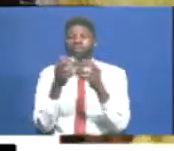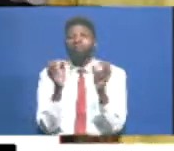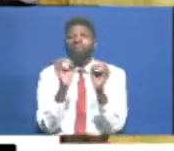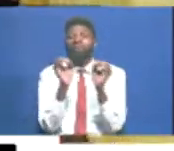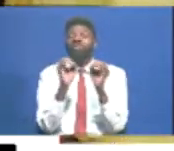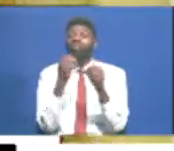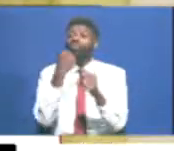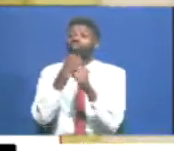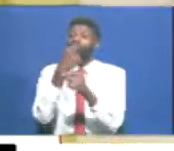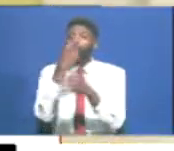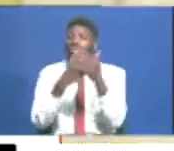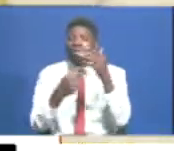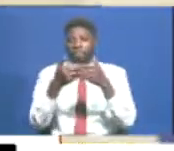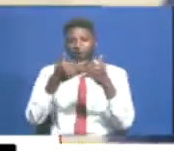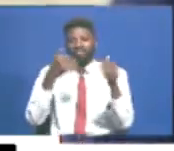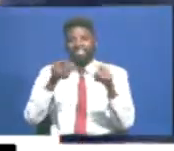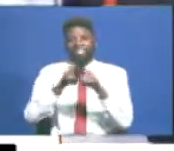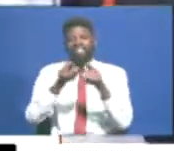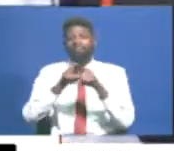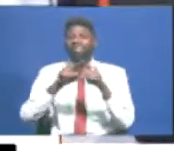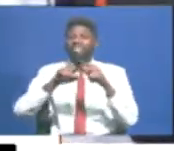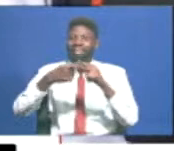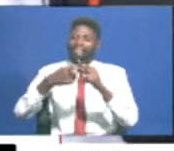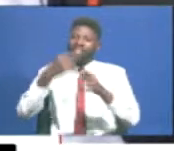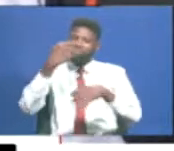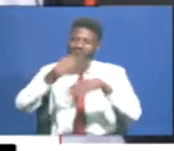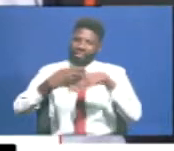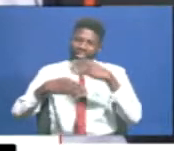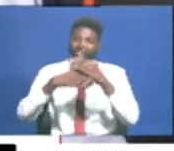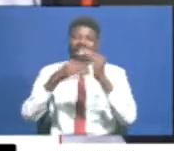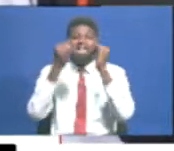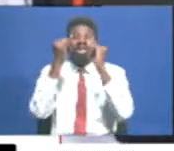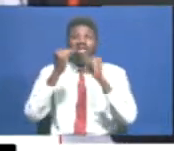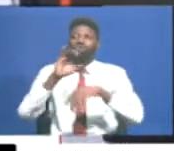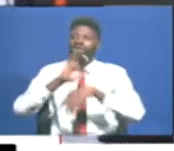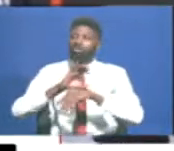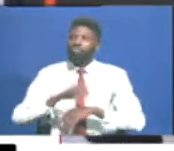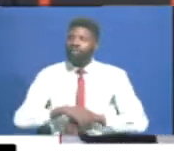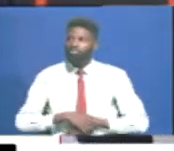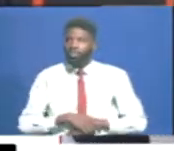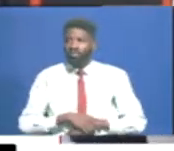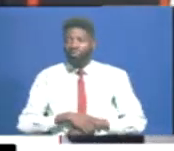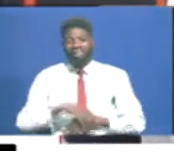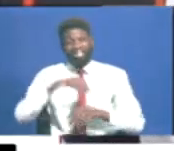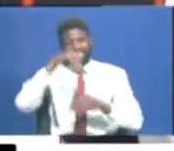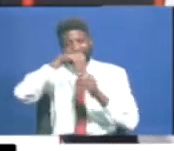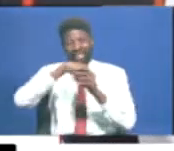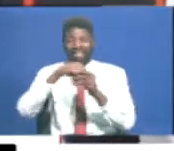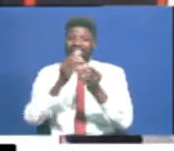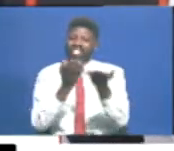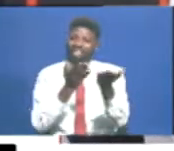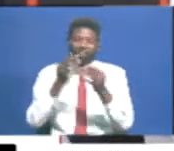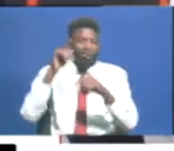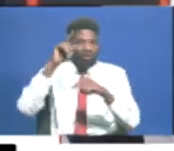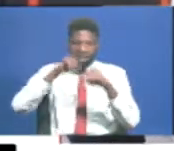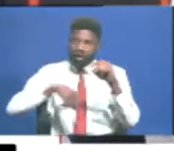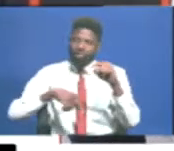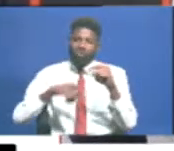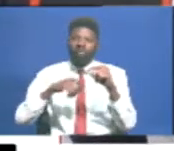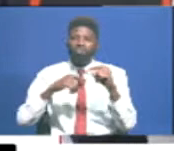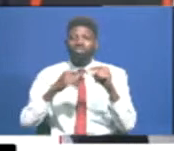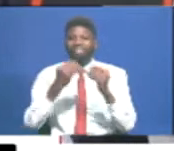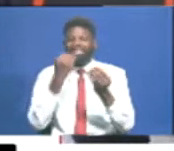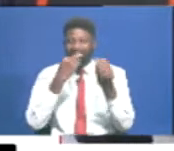the commencement of reconstruction of a new church? You cannot hold any service in there, like you cannot eat in it, you cannot